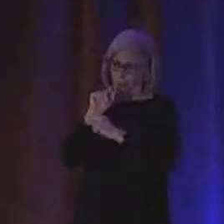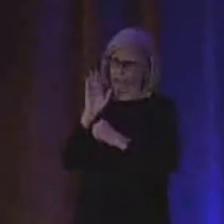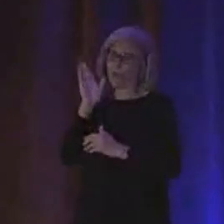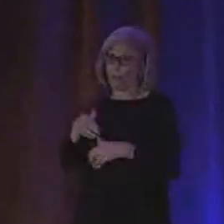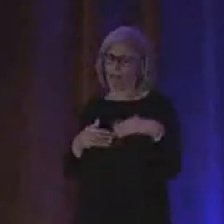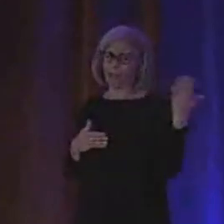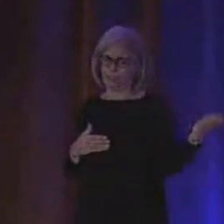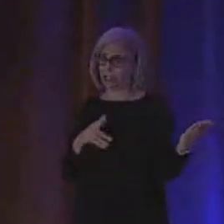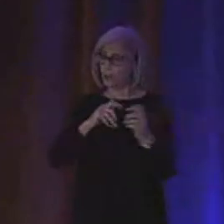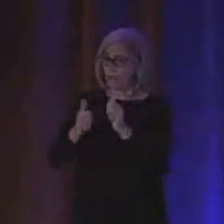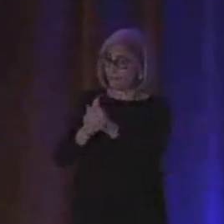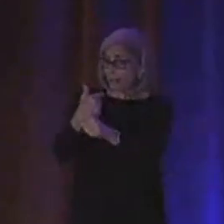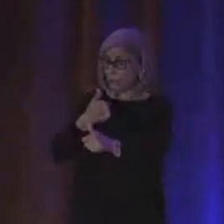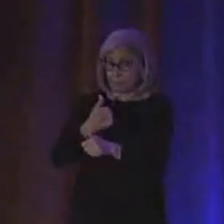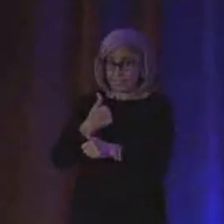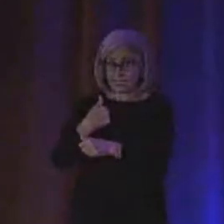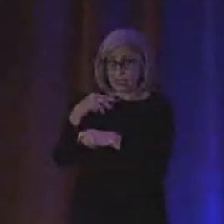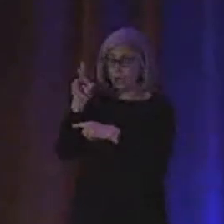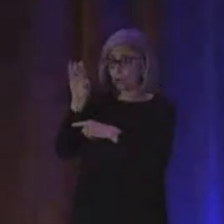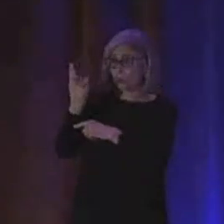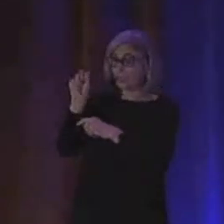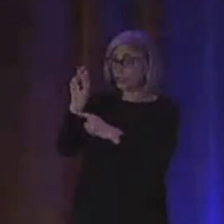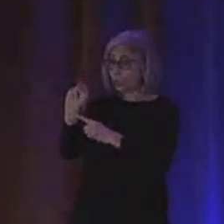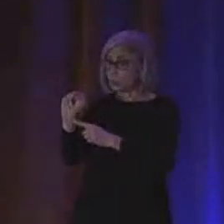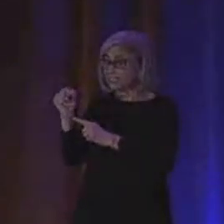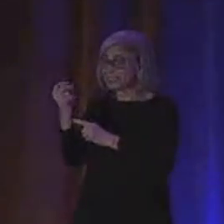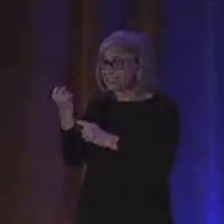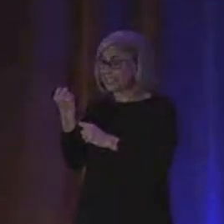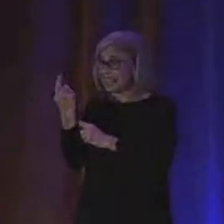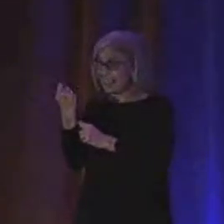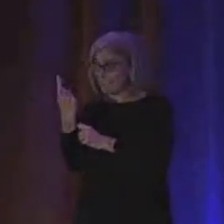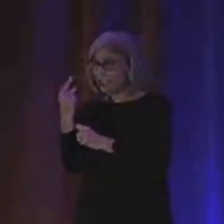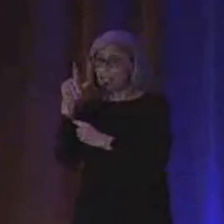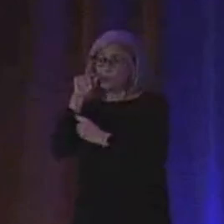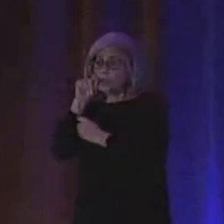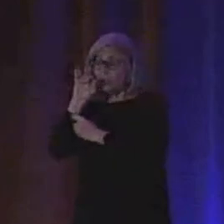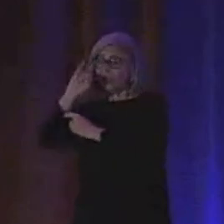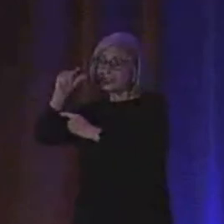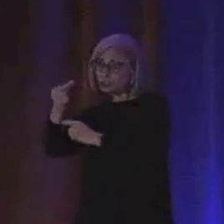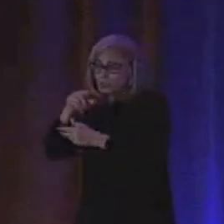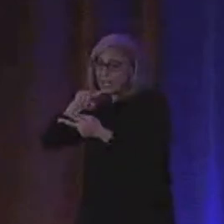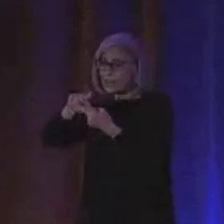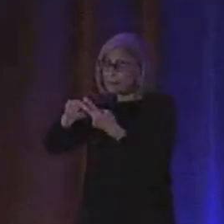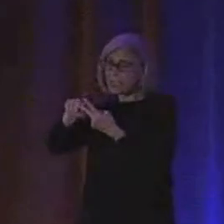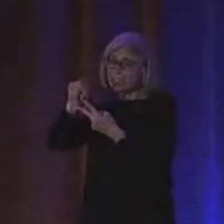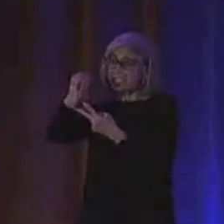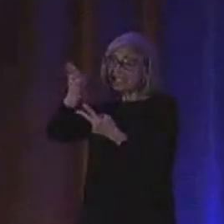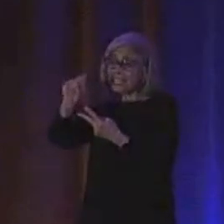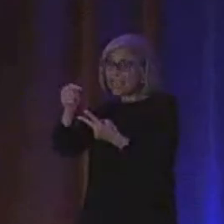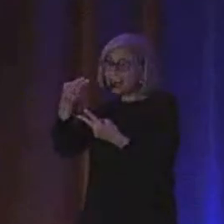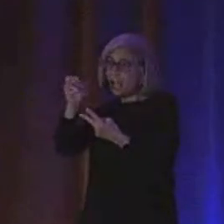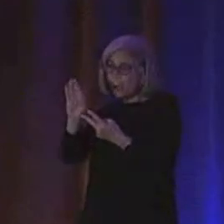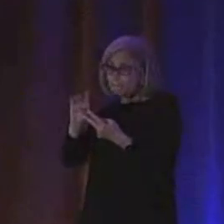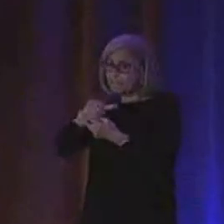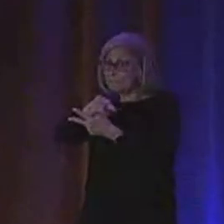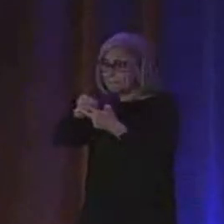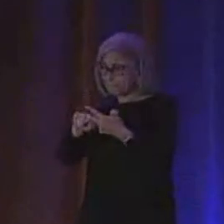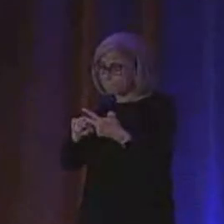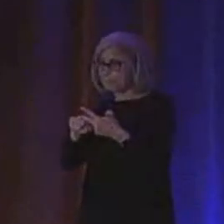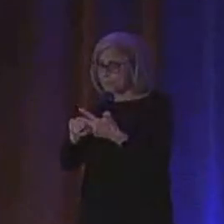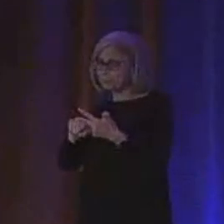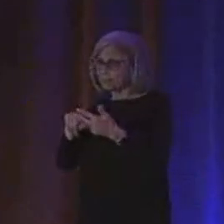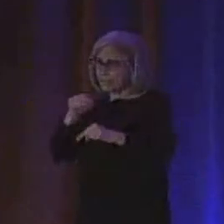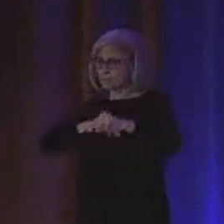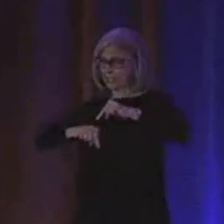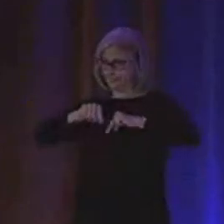You can follow me at Resource11 on Twitter, Instagram, and GitHub. Let's back